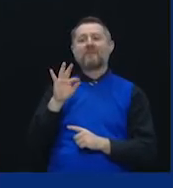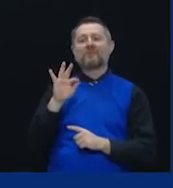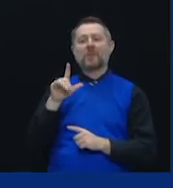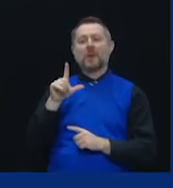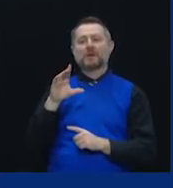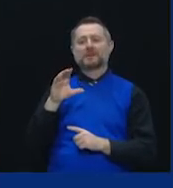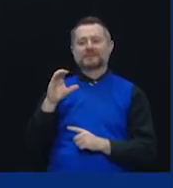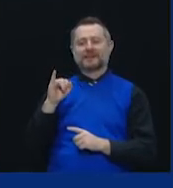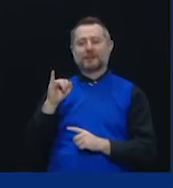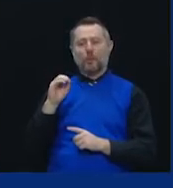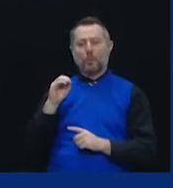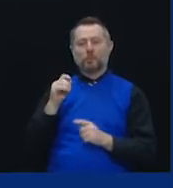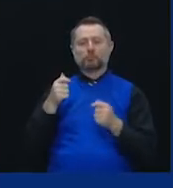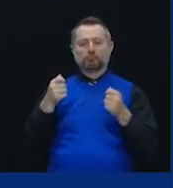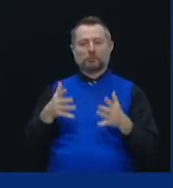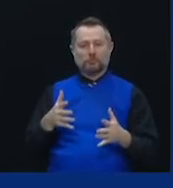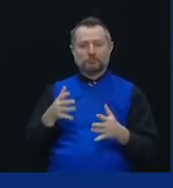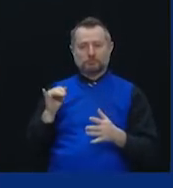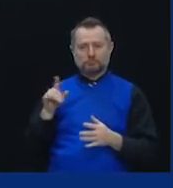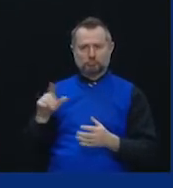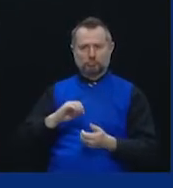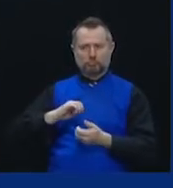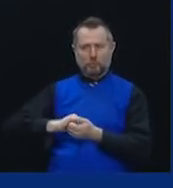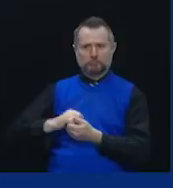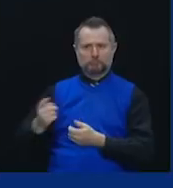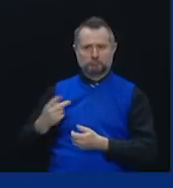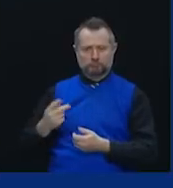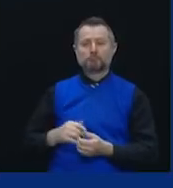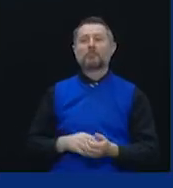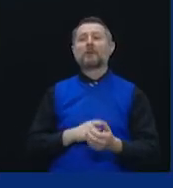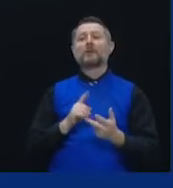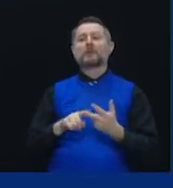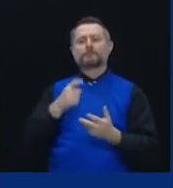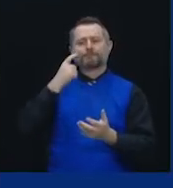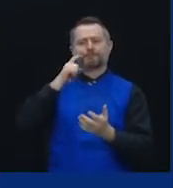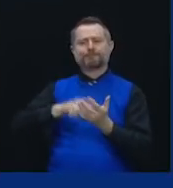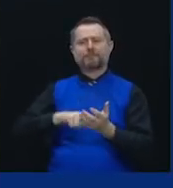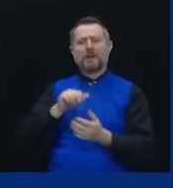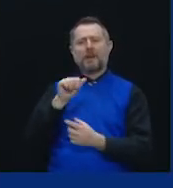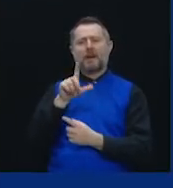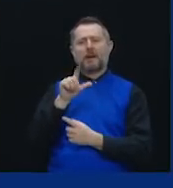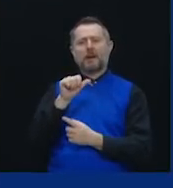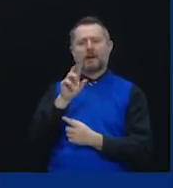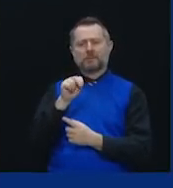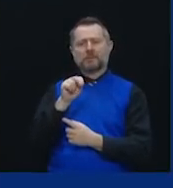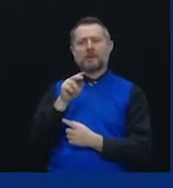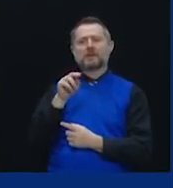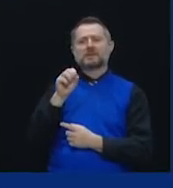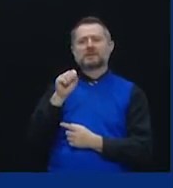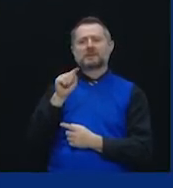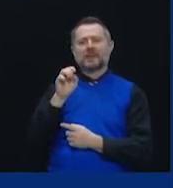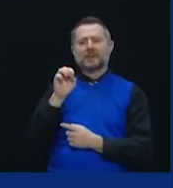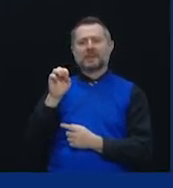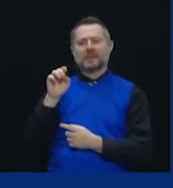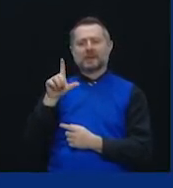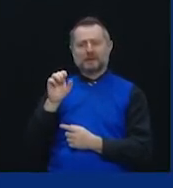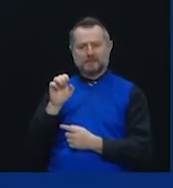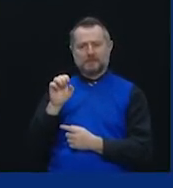one. I'd also like to acknowledge Alan Steele, who runs this Jacob Javits Convention